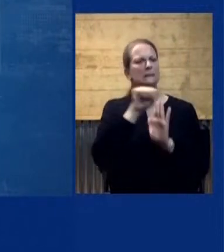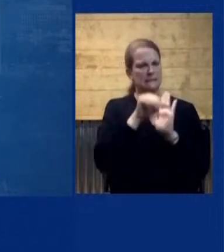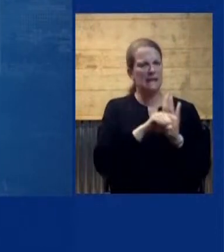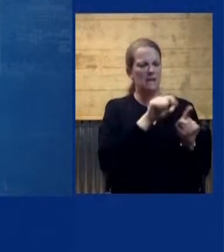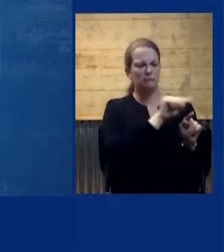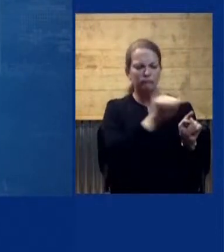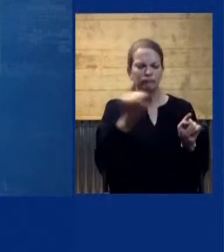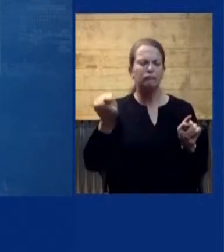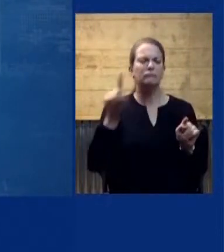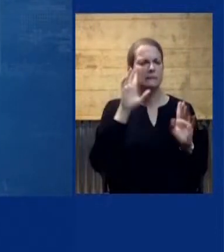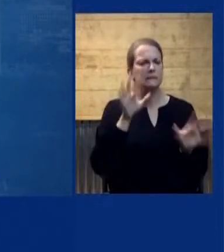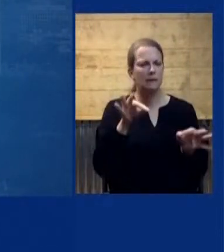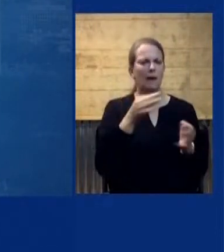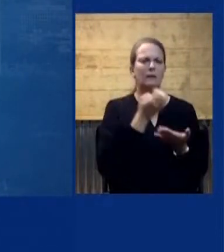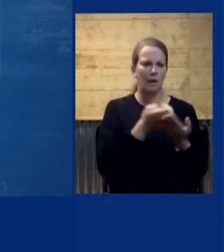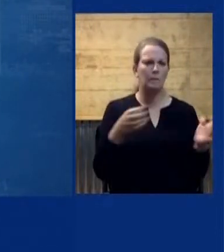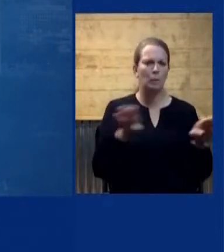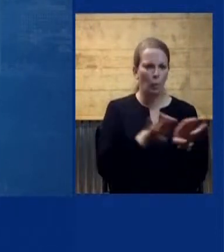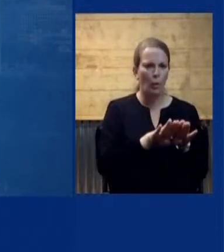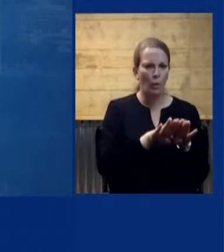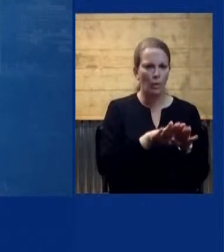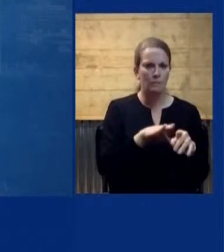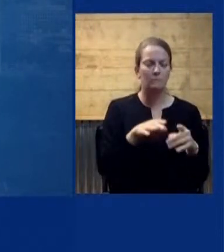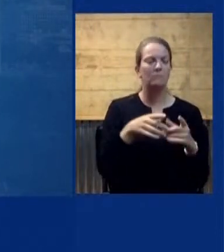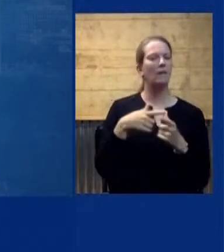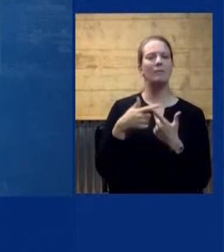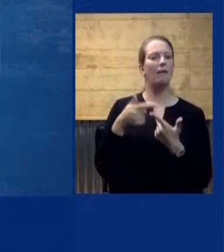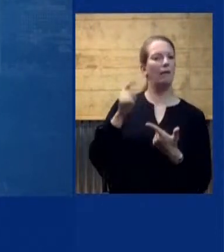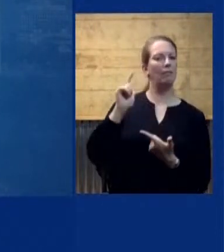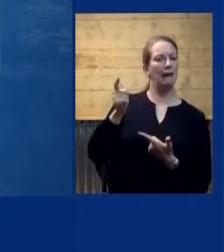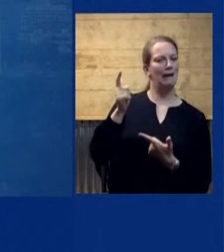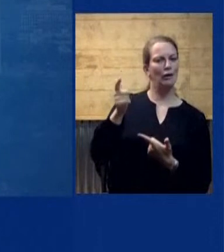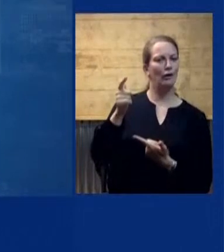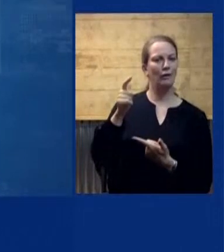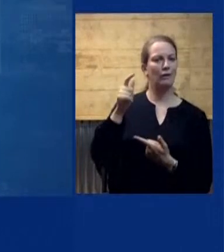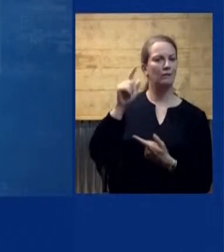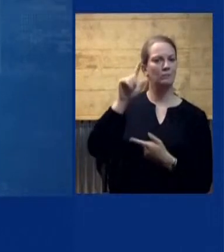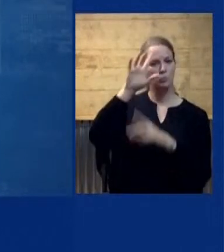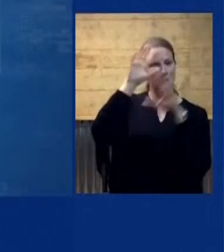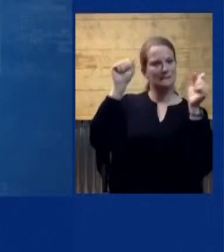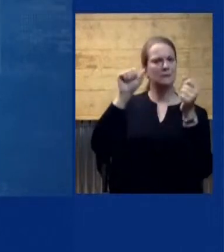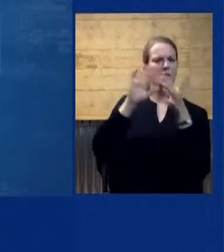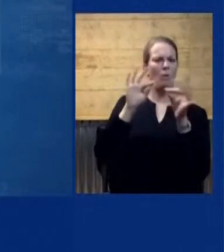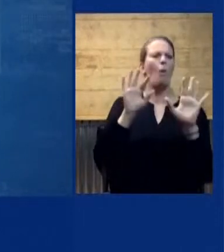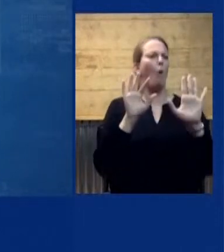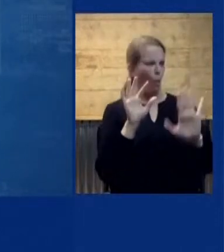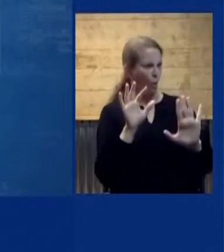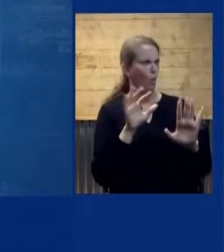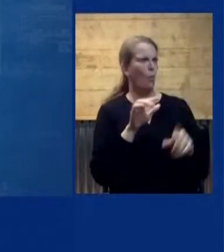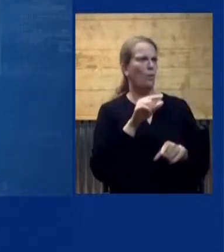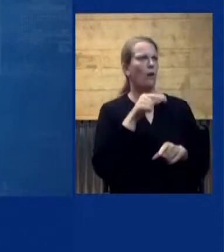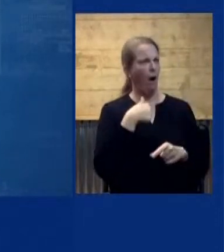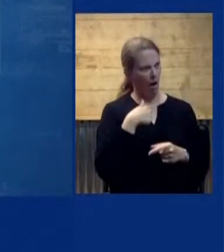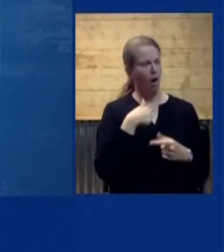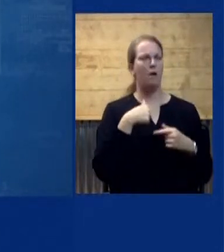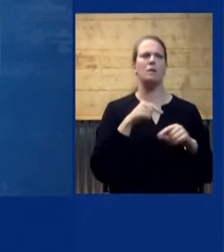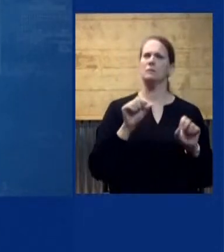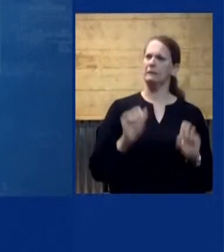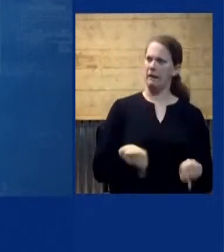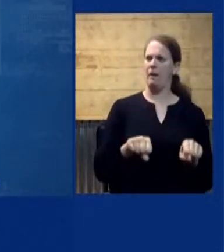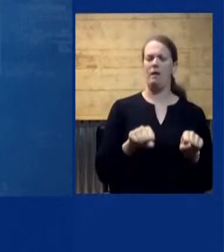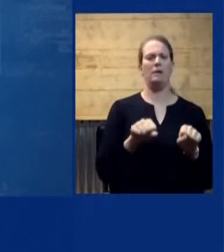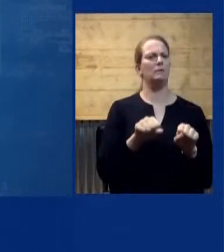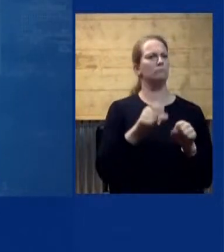economy closes. But then the president declared, I have the authority to reopen the economies, and I'm going